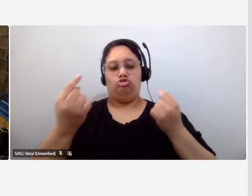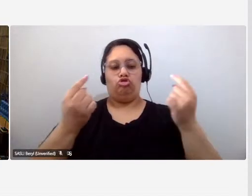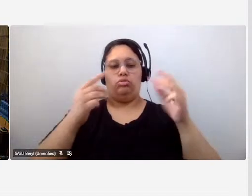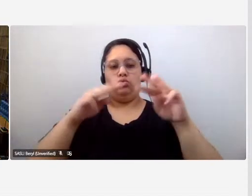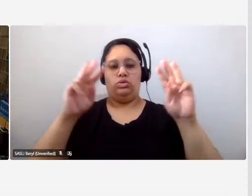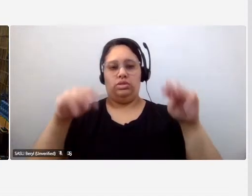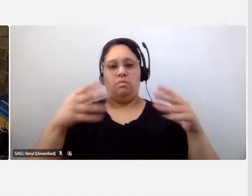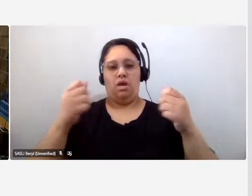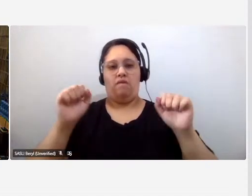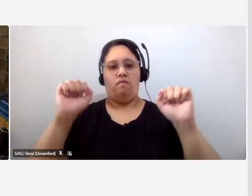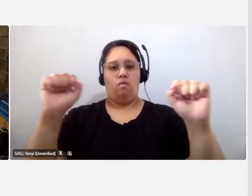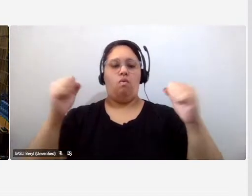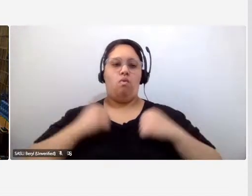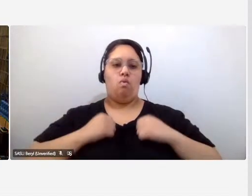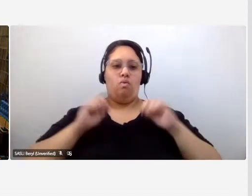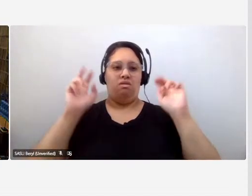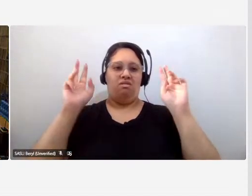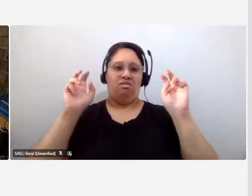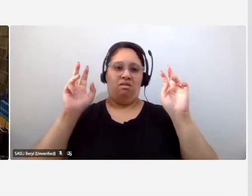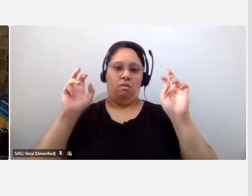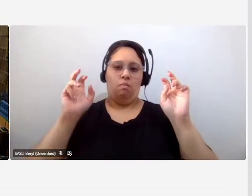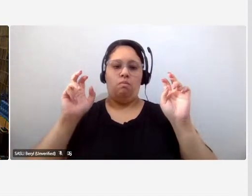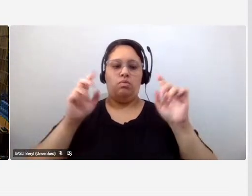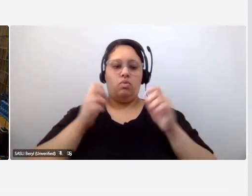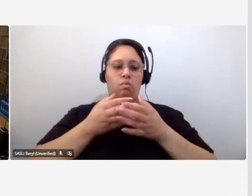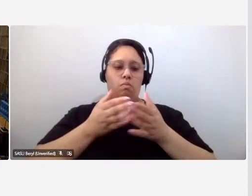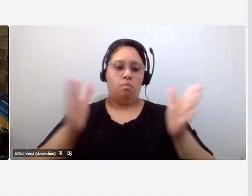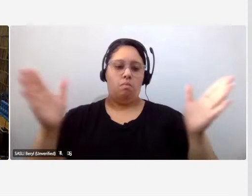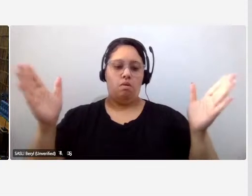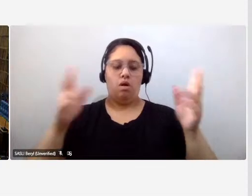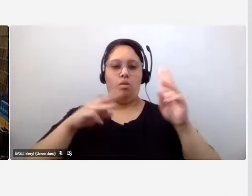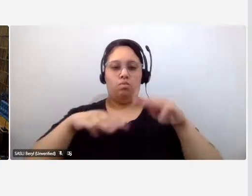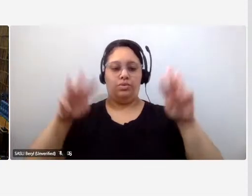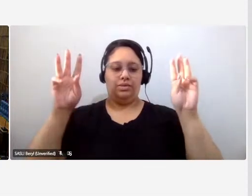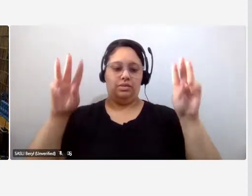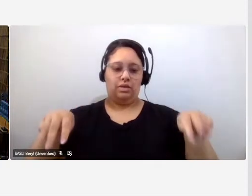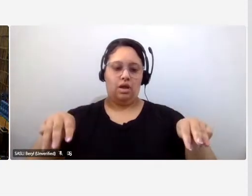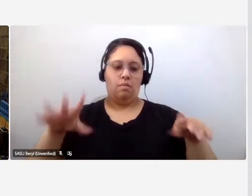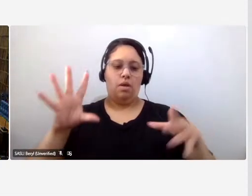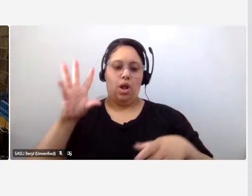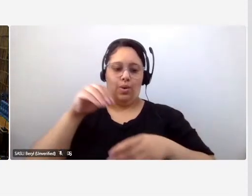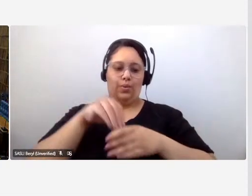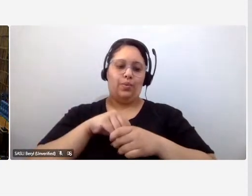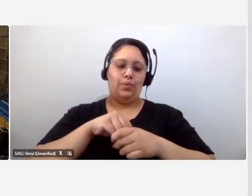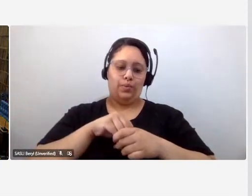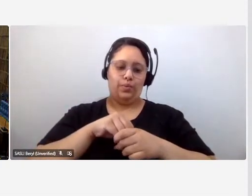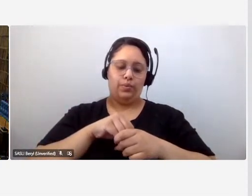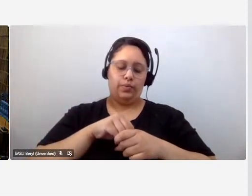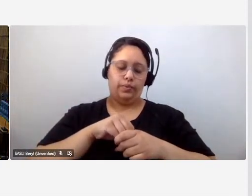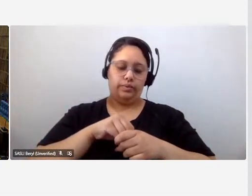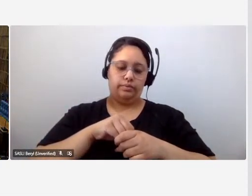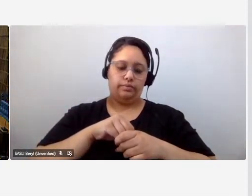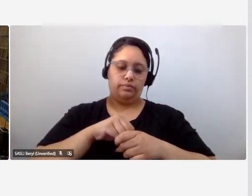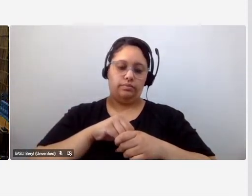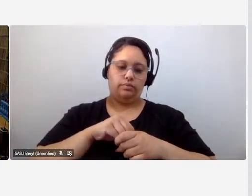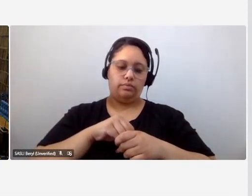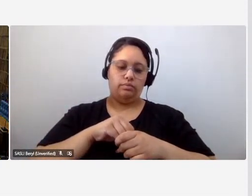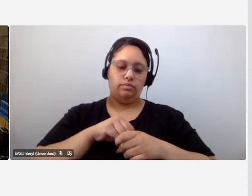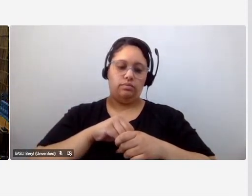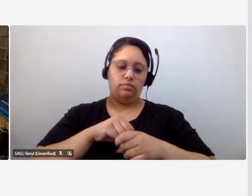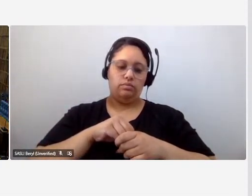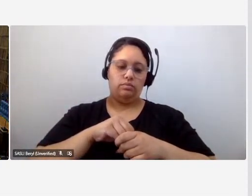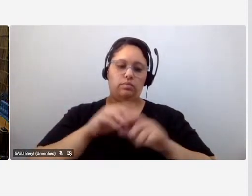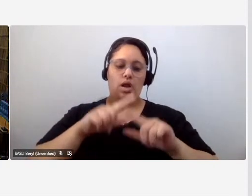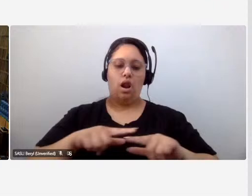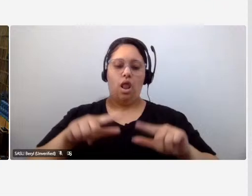has a specific theme, and the vast majority of these museums have included in that an aspect of